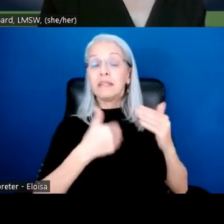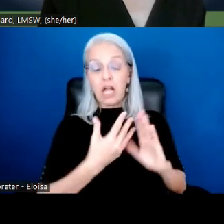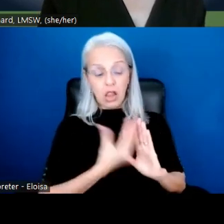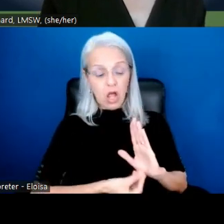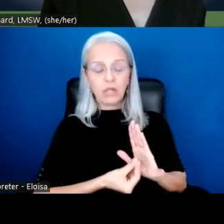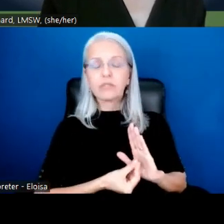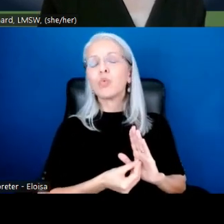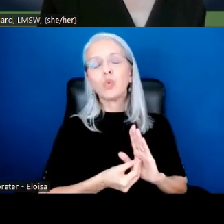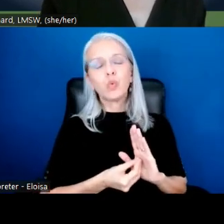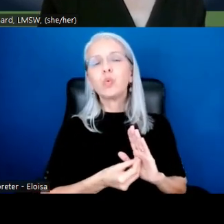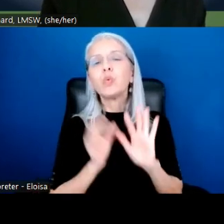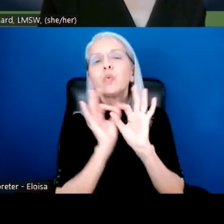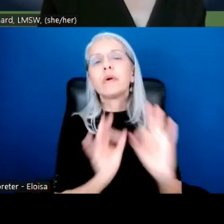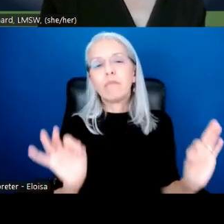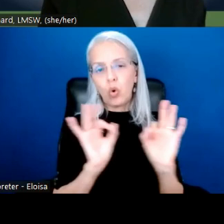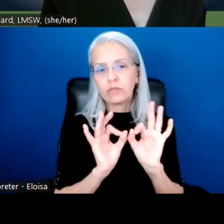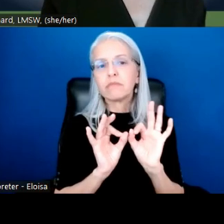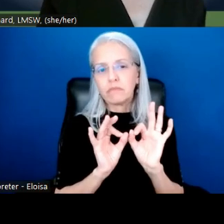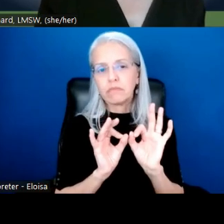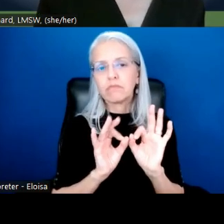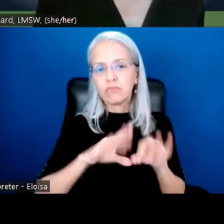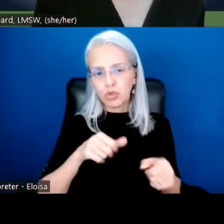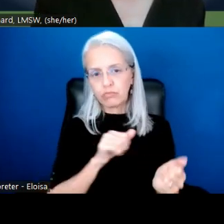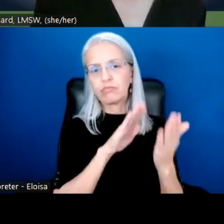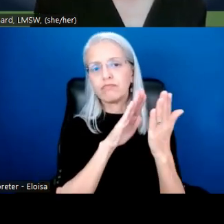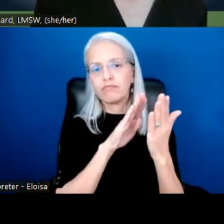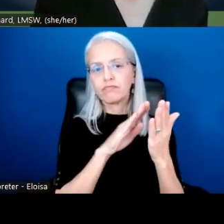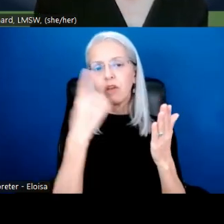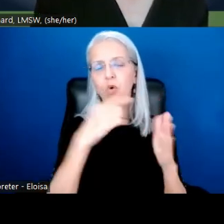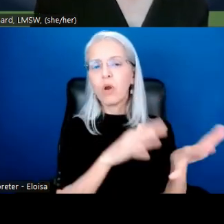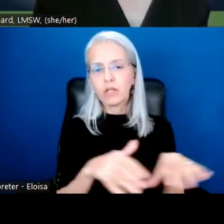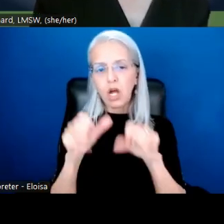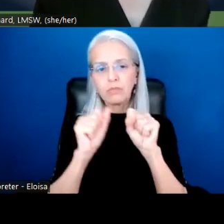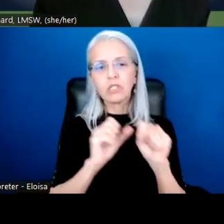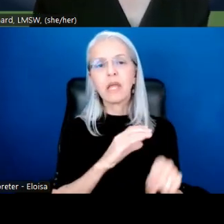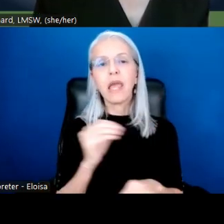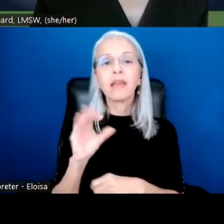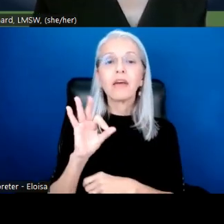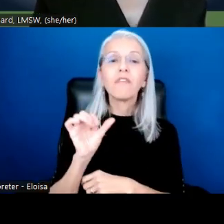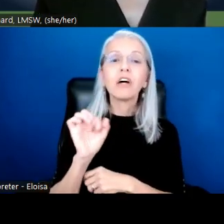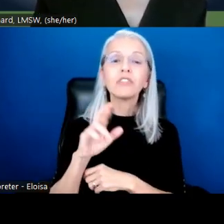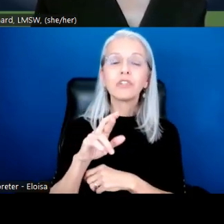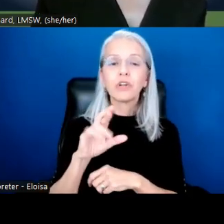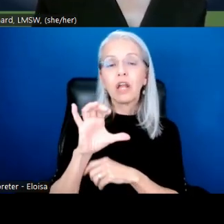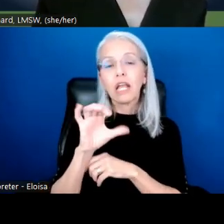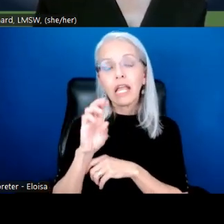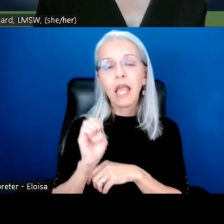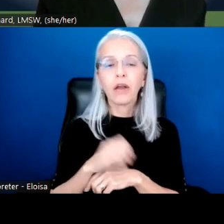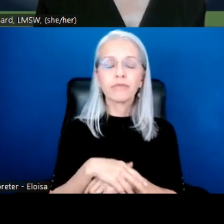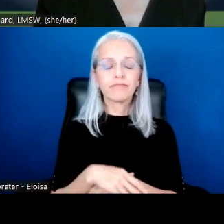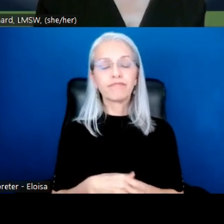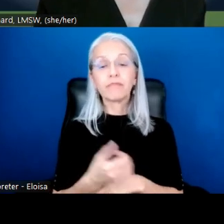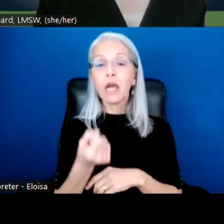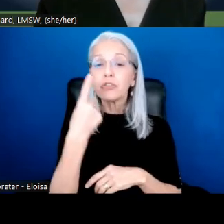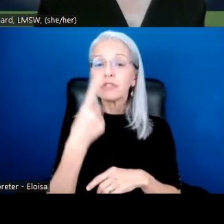things in adoption and foster care. Understanding the impact of trauma